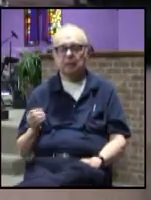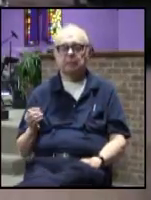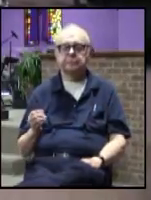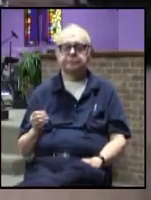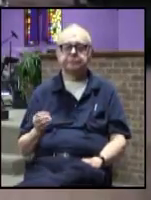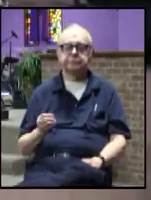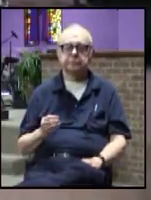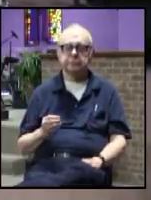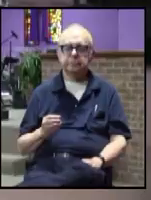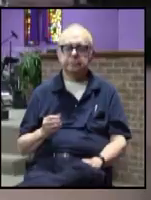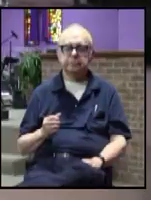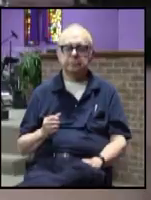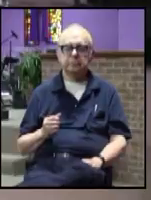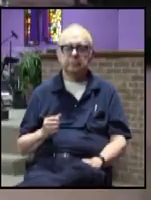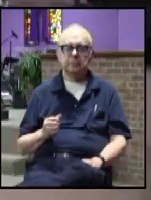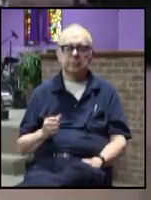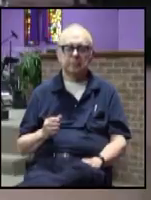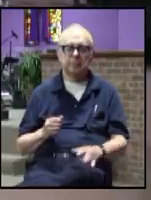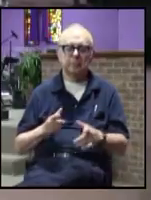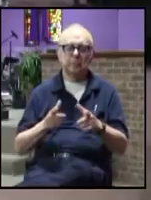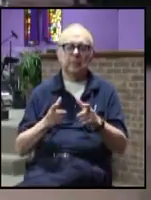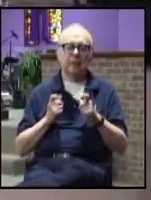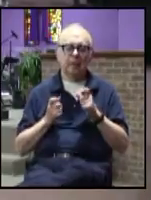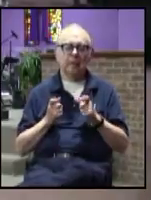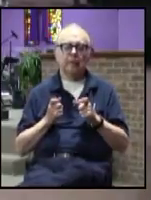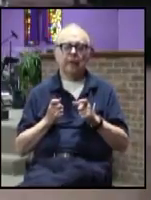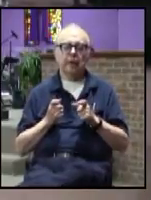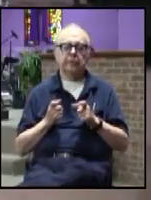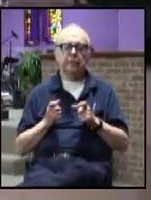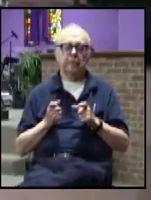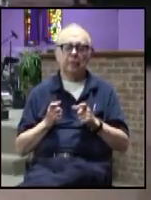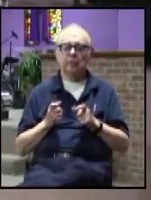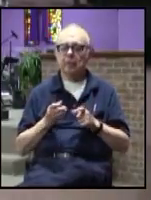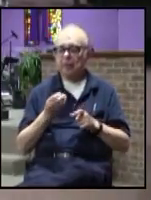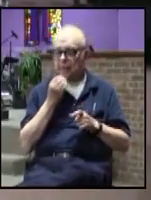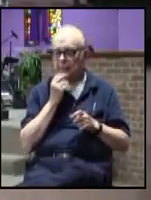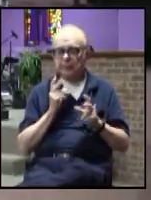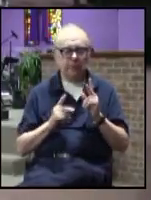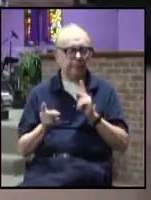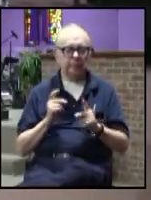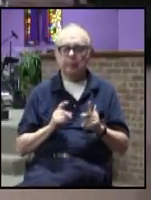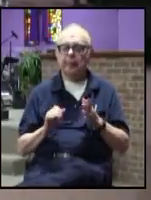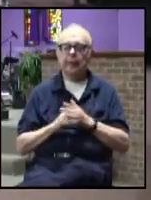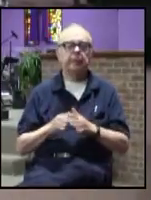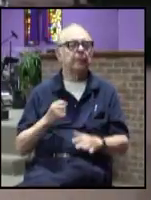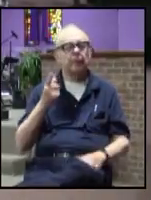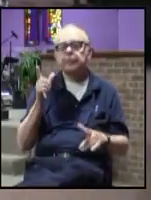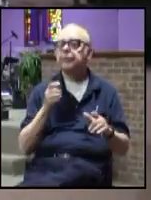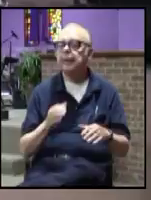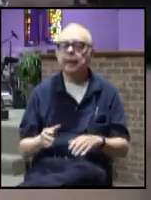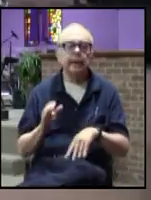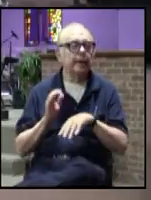And I'm not stereotyping, but fast food clerks that don't understand English.